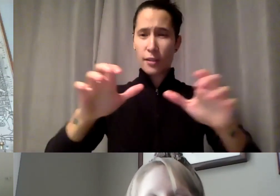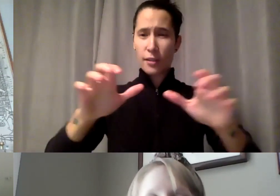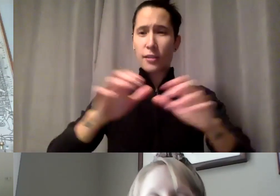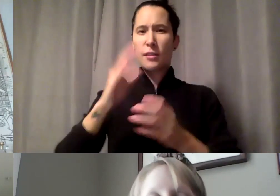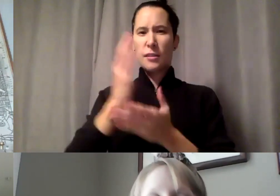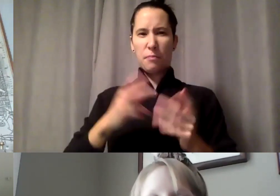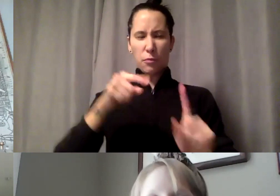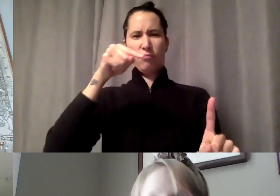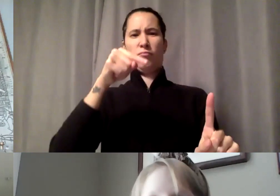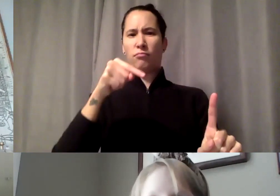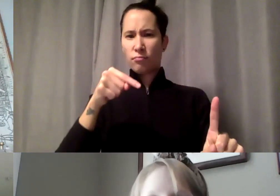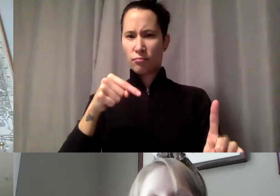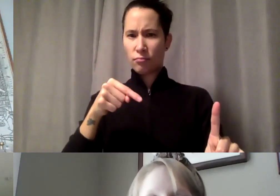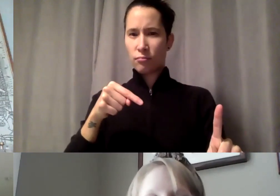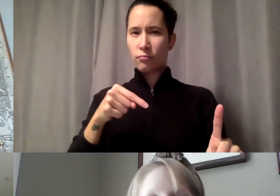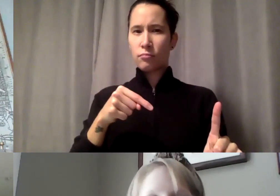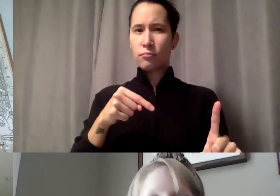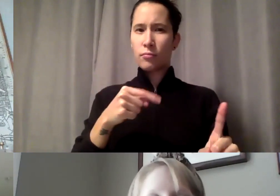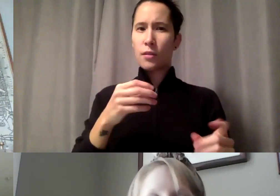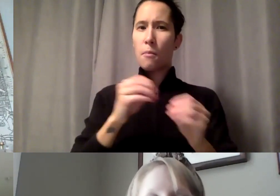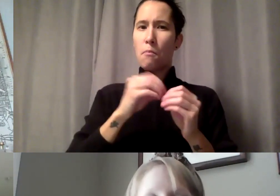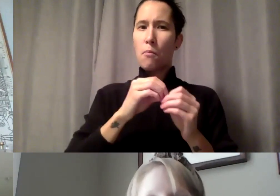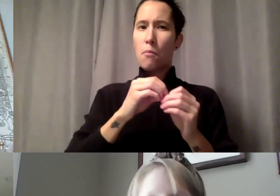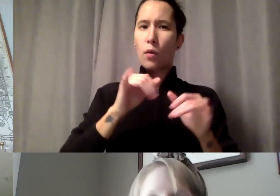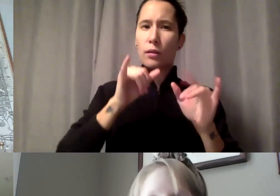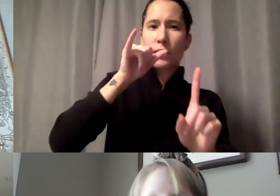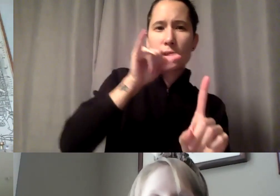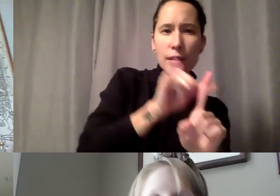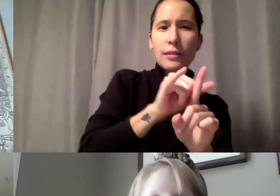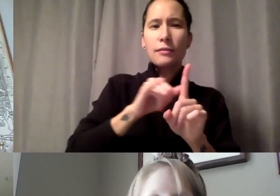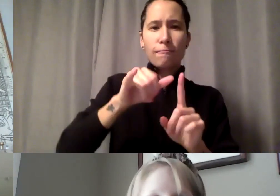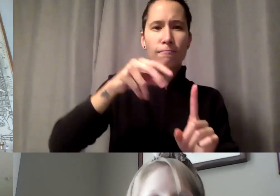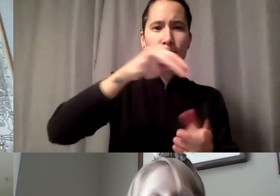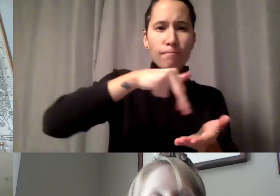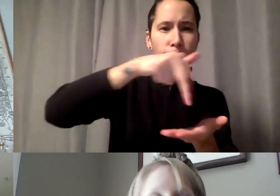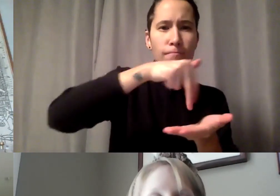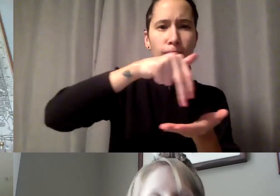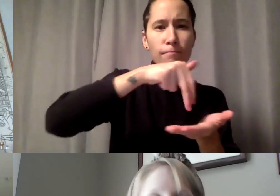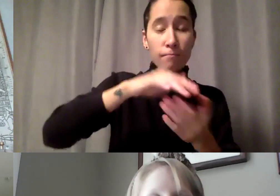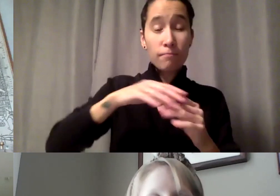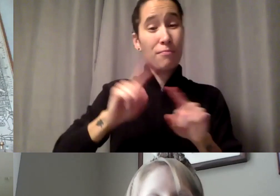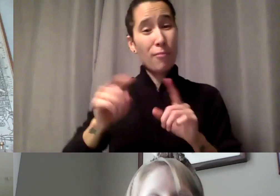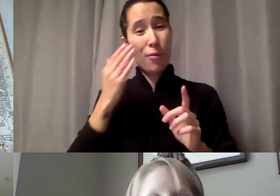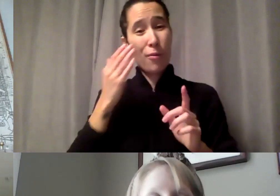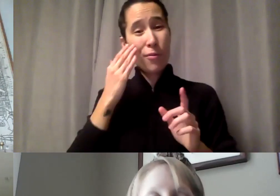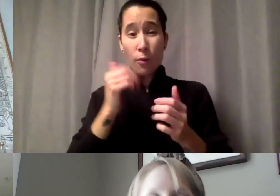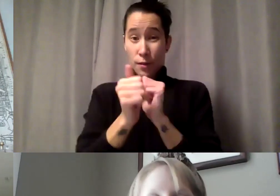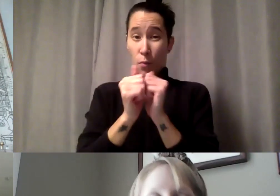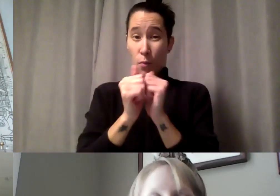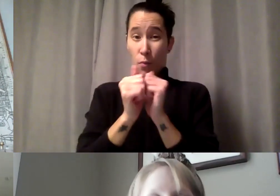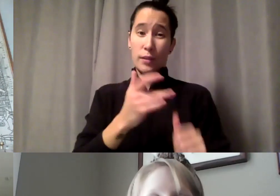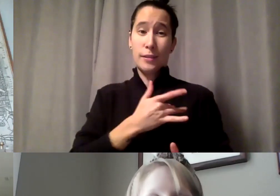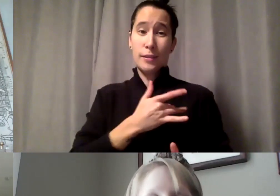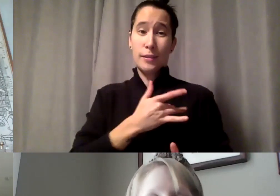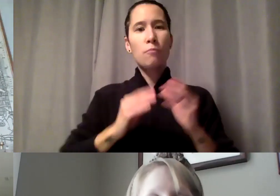are more stationary or able to stay within a defined area, whereas we know in sport we're moving a lot